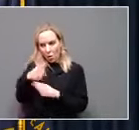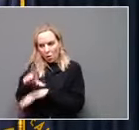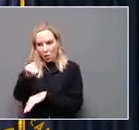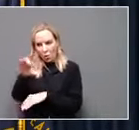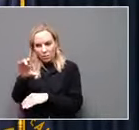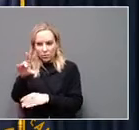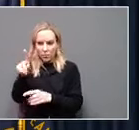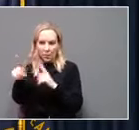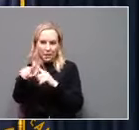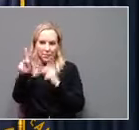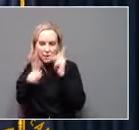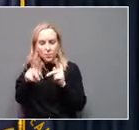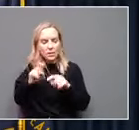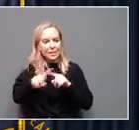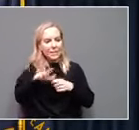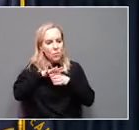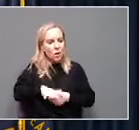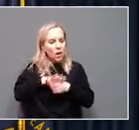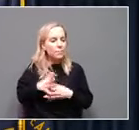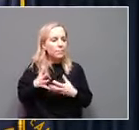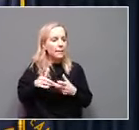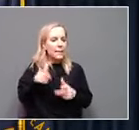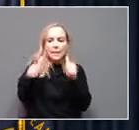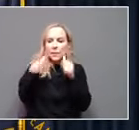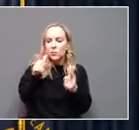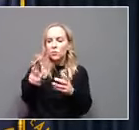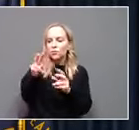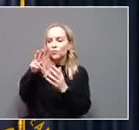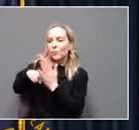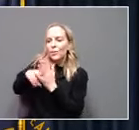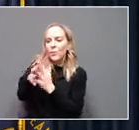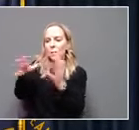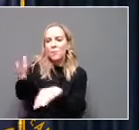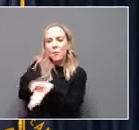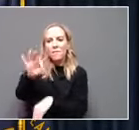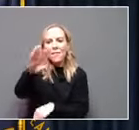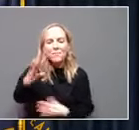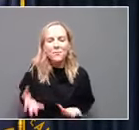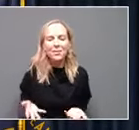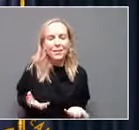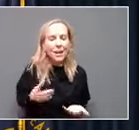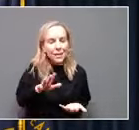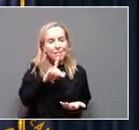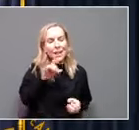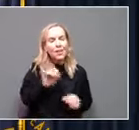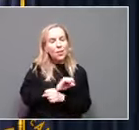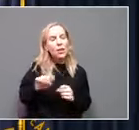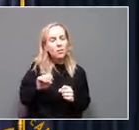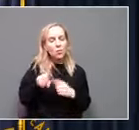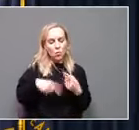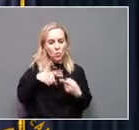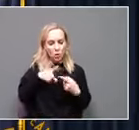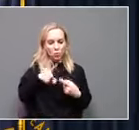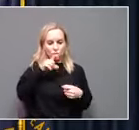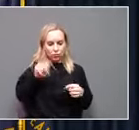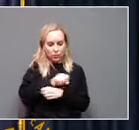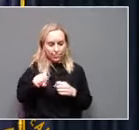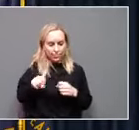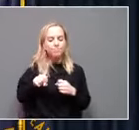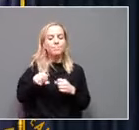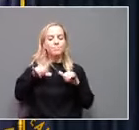maybe listening too much to Facebook. But certainly, I think that when you truly sit down